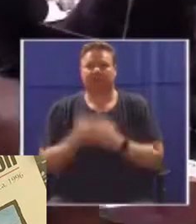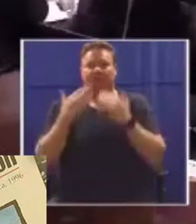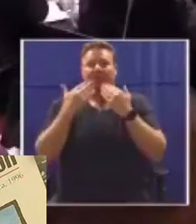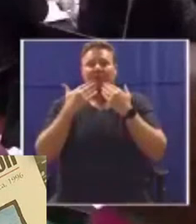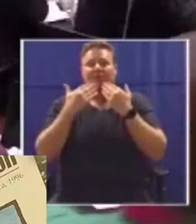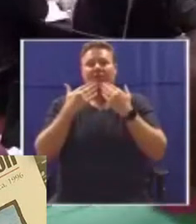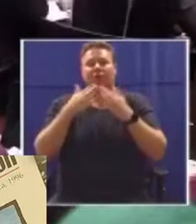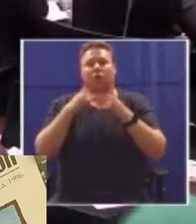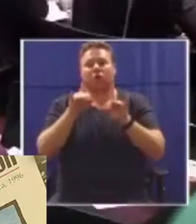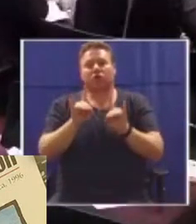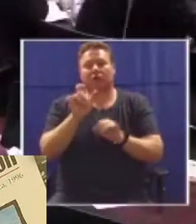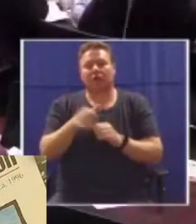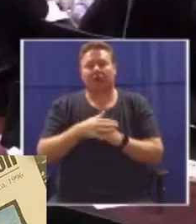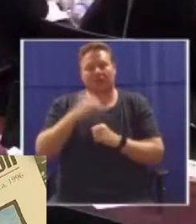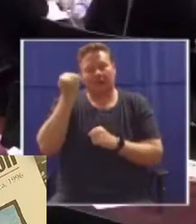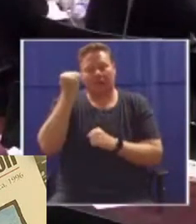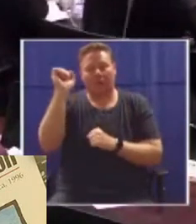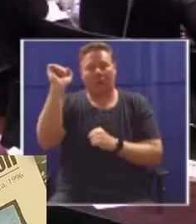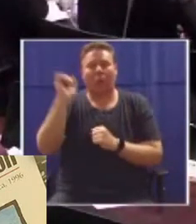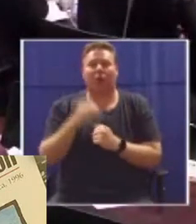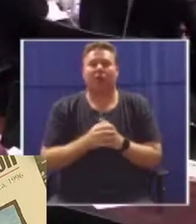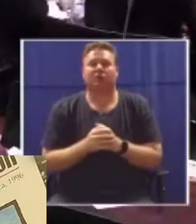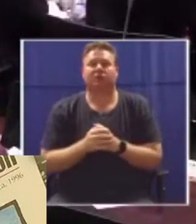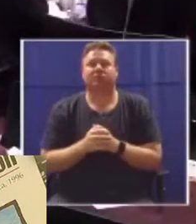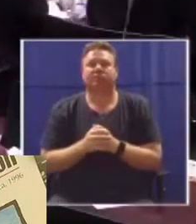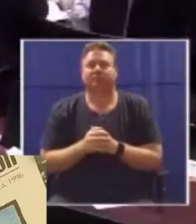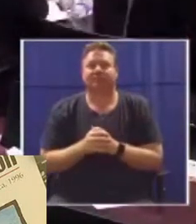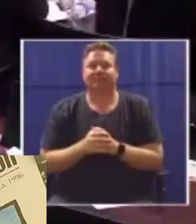Thank you, House Chairperson. Malibongwe.